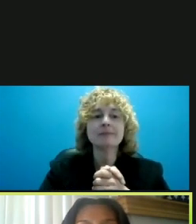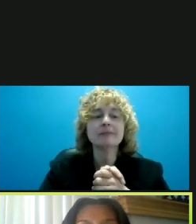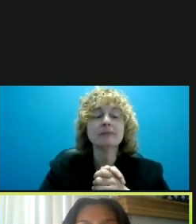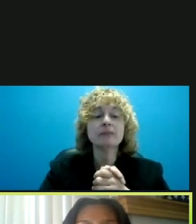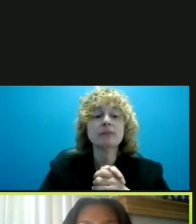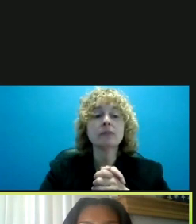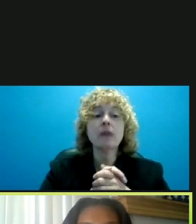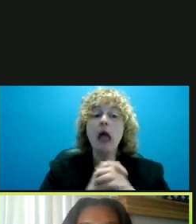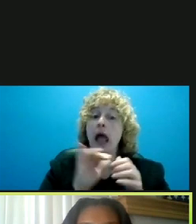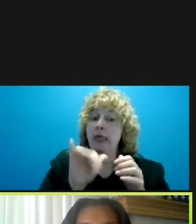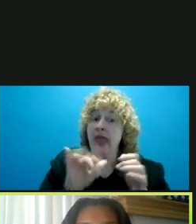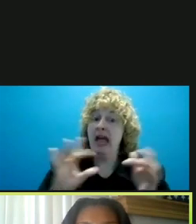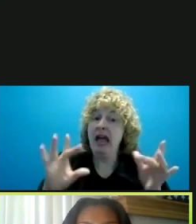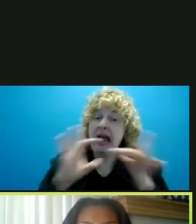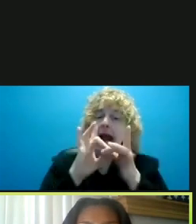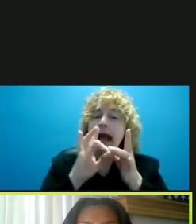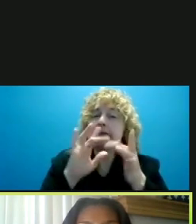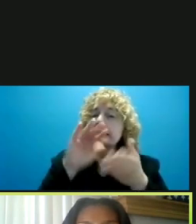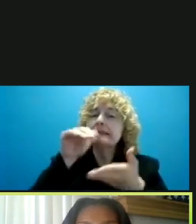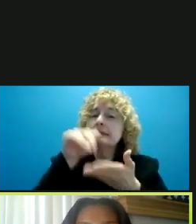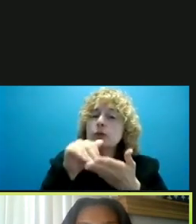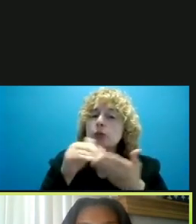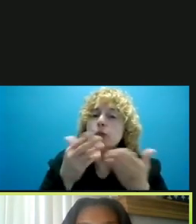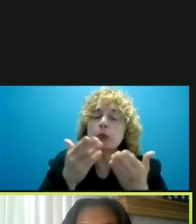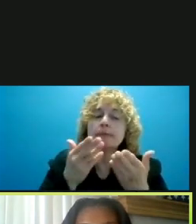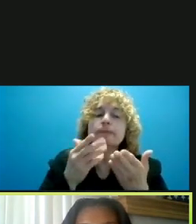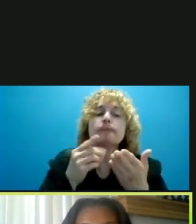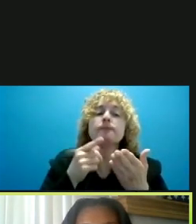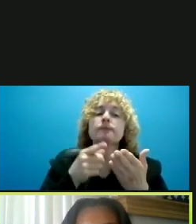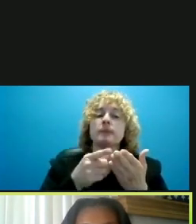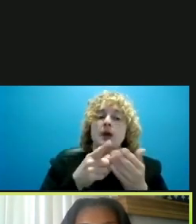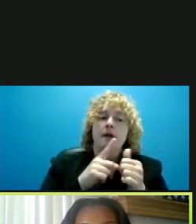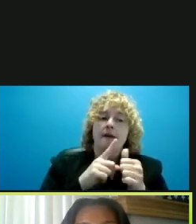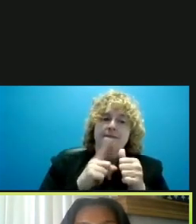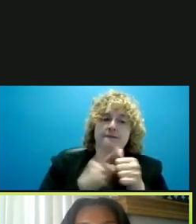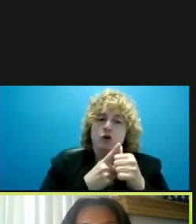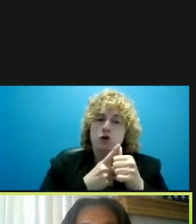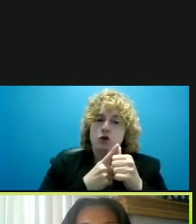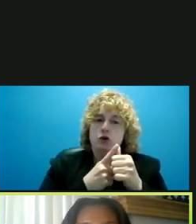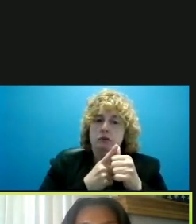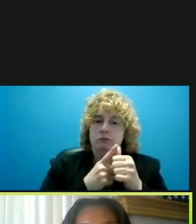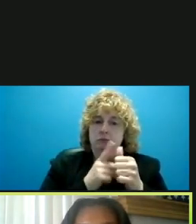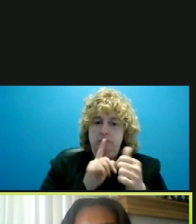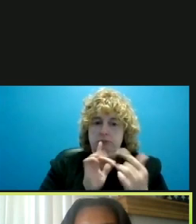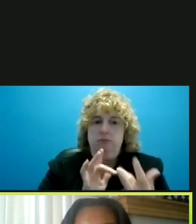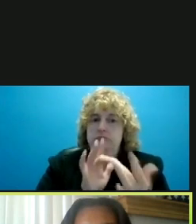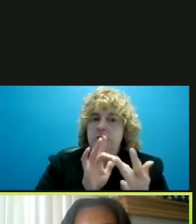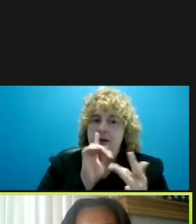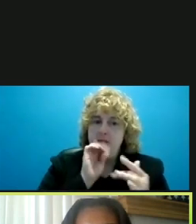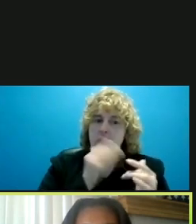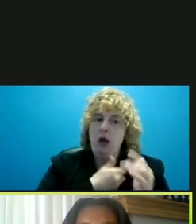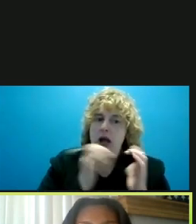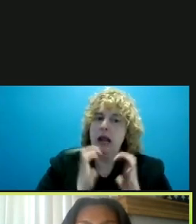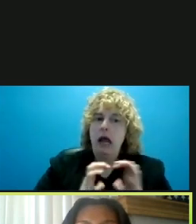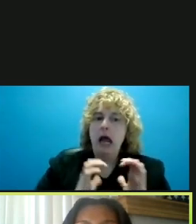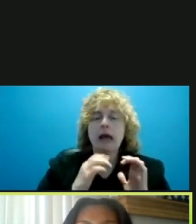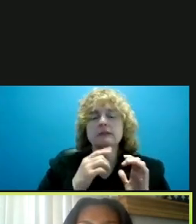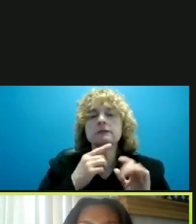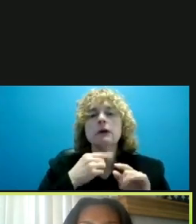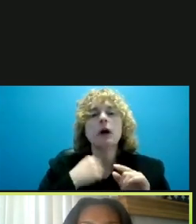Um, so, at our Connect Center, this is, um, primarily our first line of contact for our clients. And when we take an average of 800 calls per day,